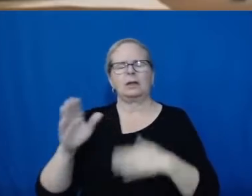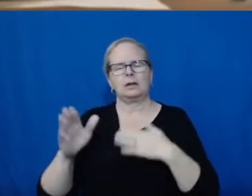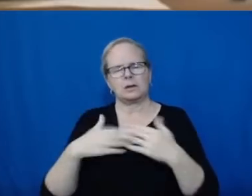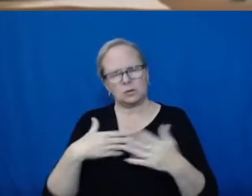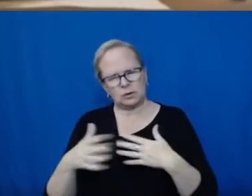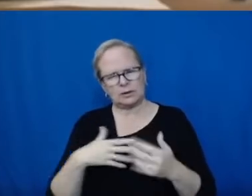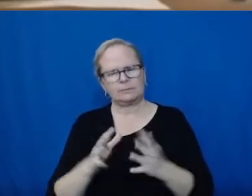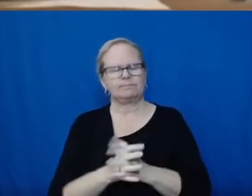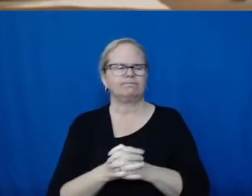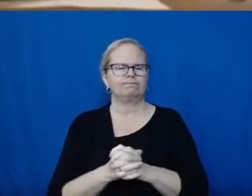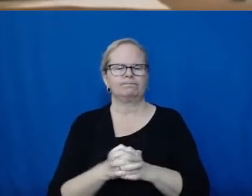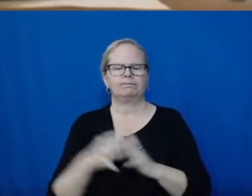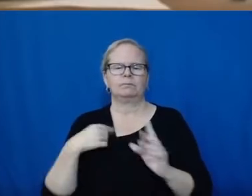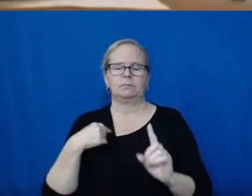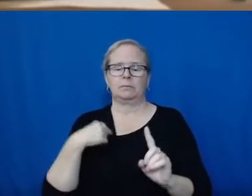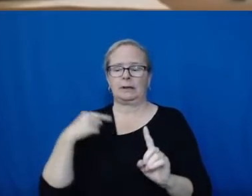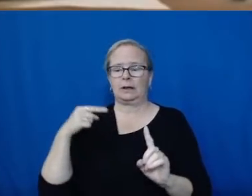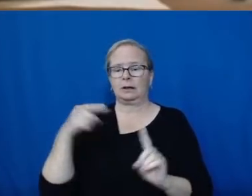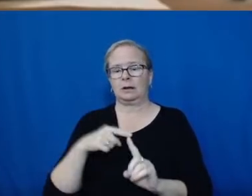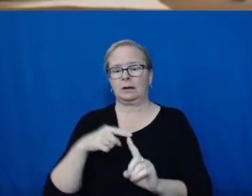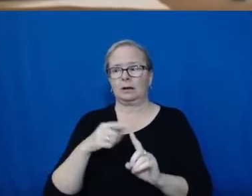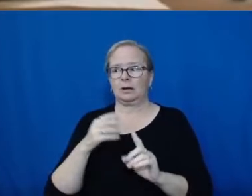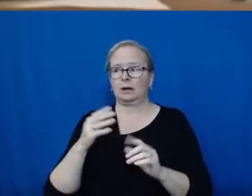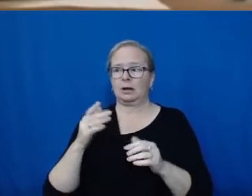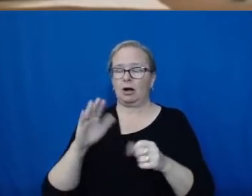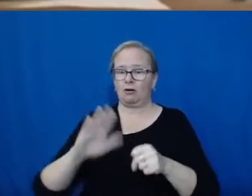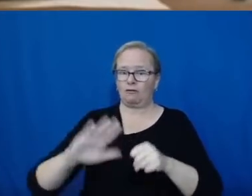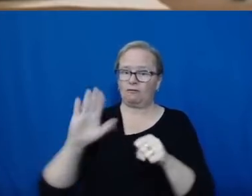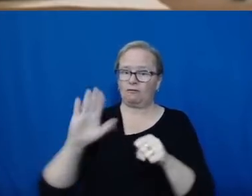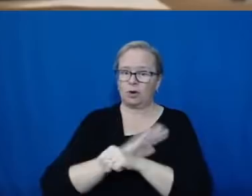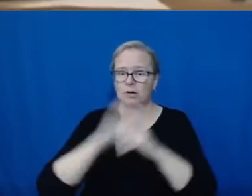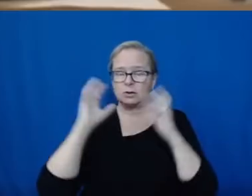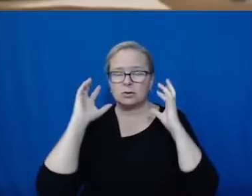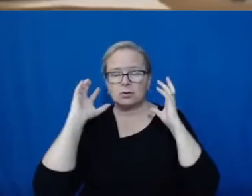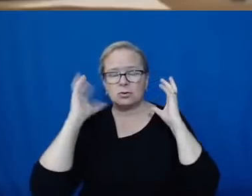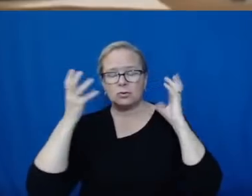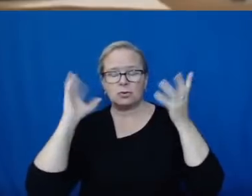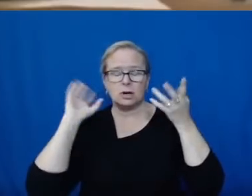actually being completely insane, which I love that, but we're still not